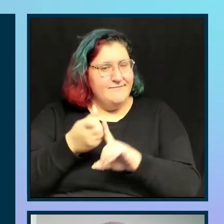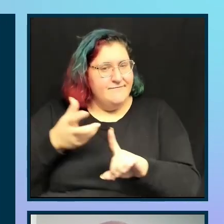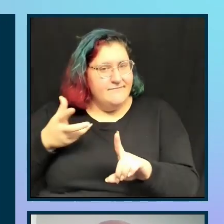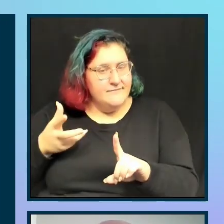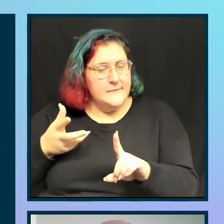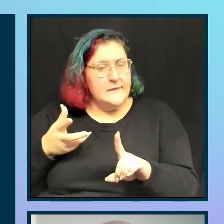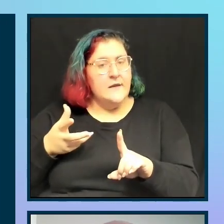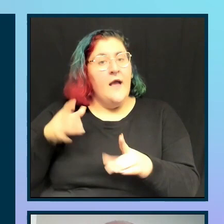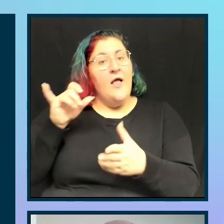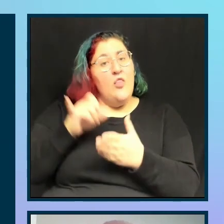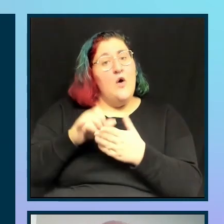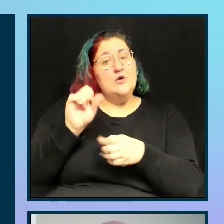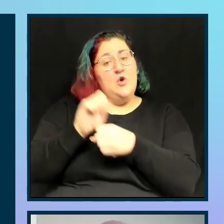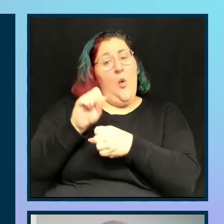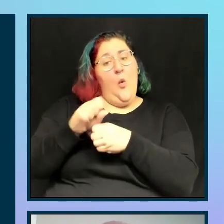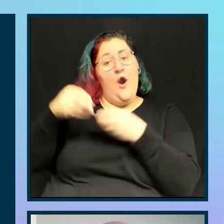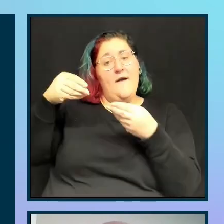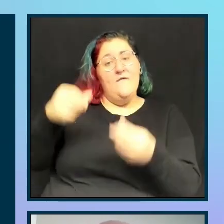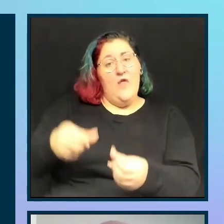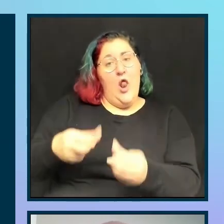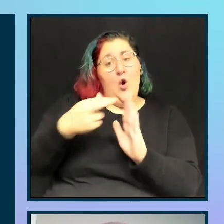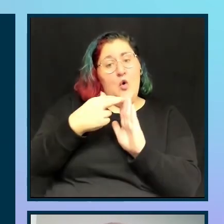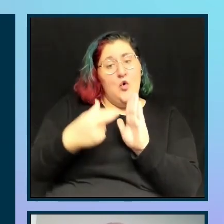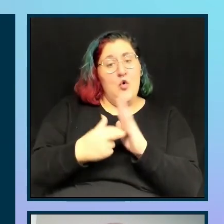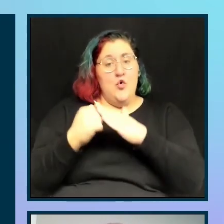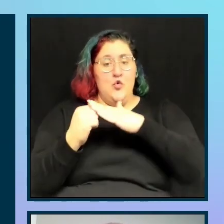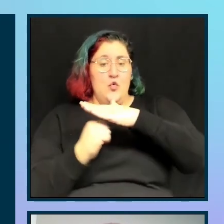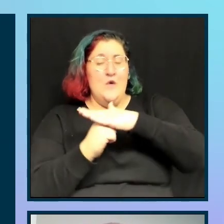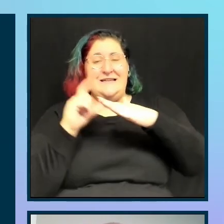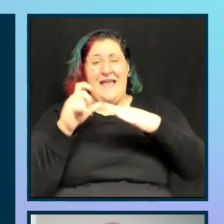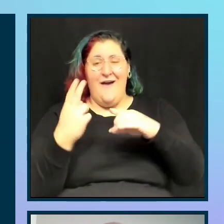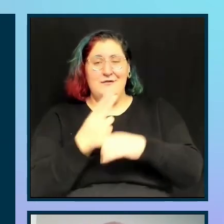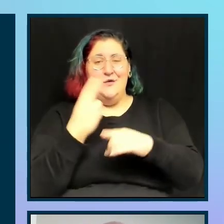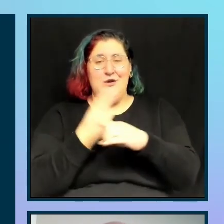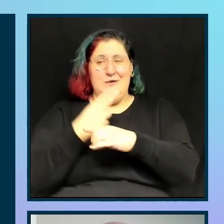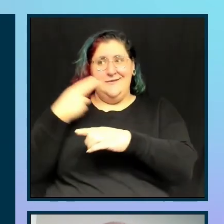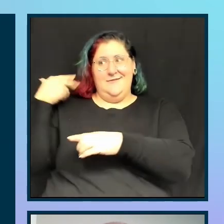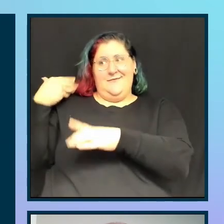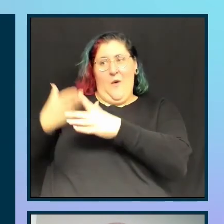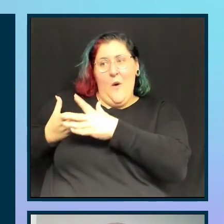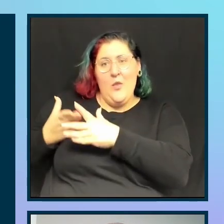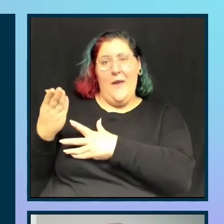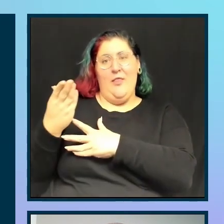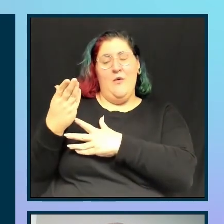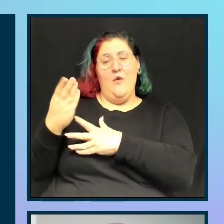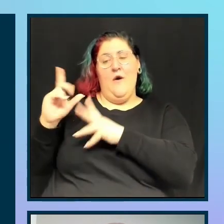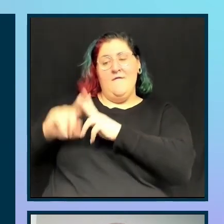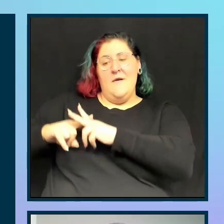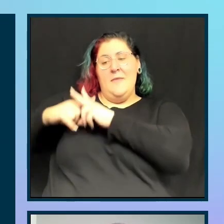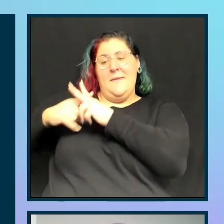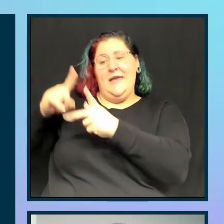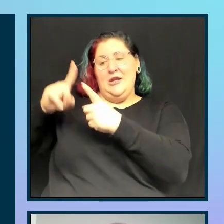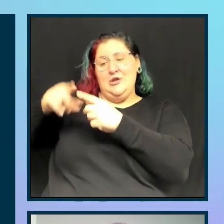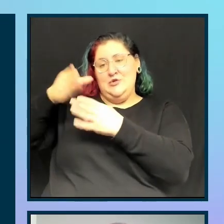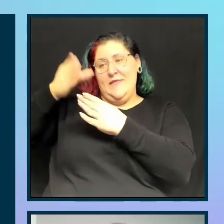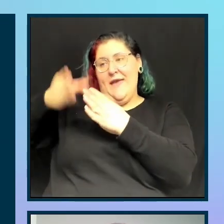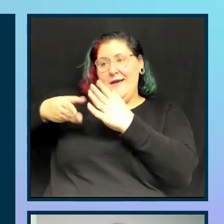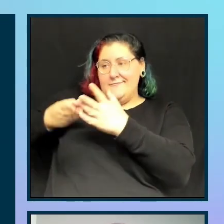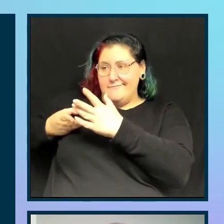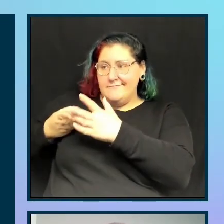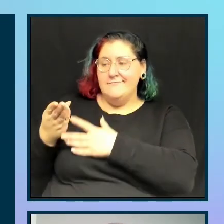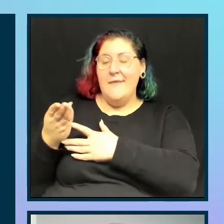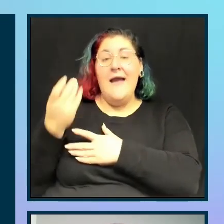about need to be carried through from start to finish if you're going to achieve the highest or fastest turnaround time for delivering your